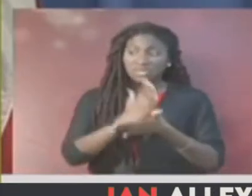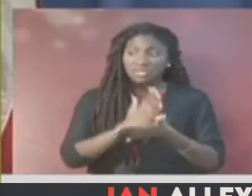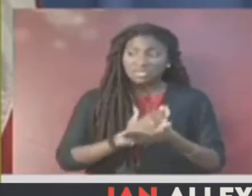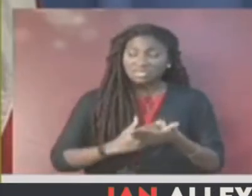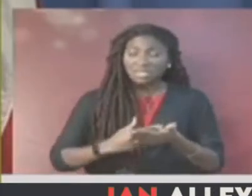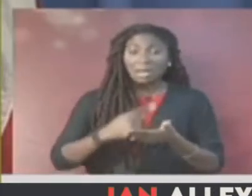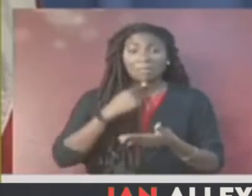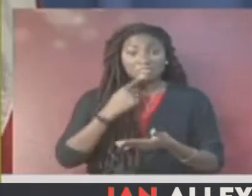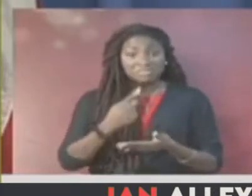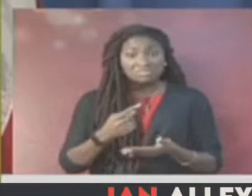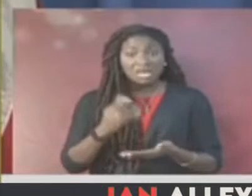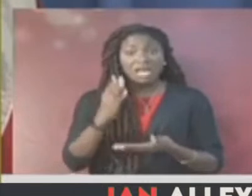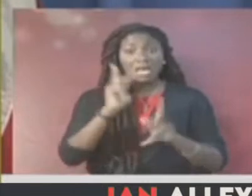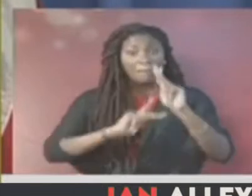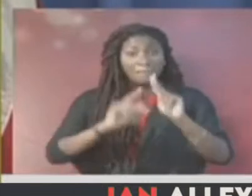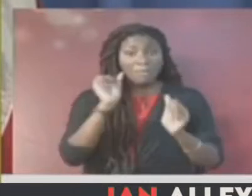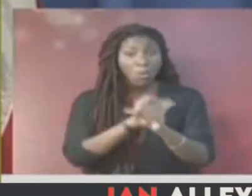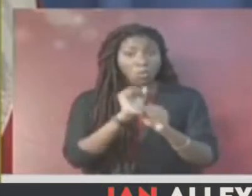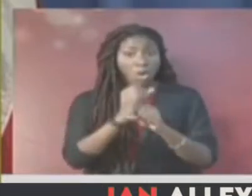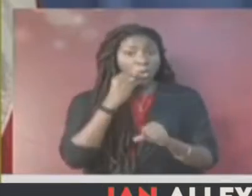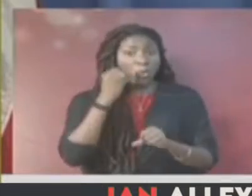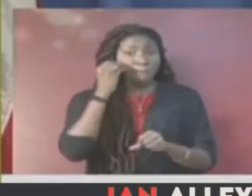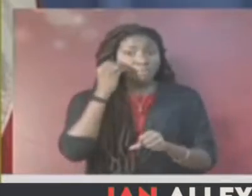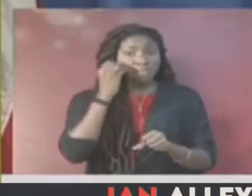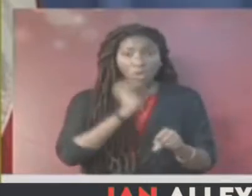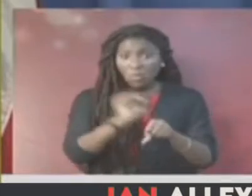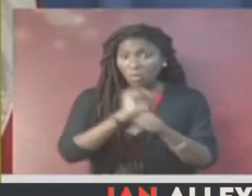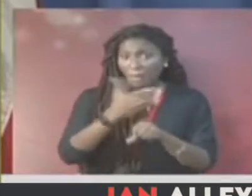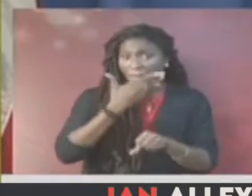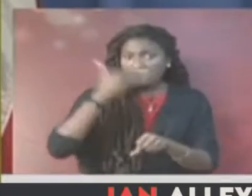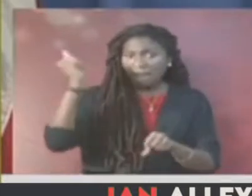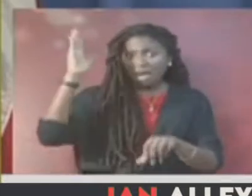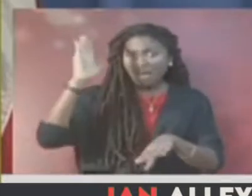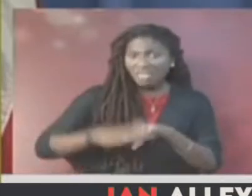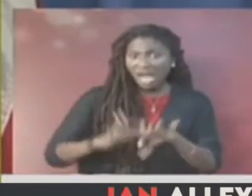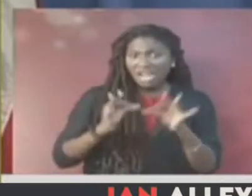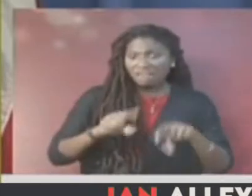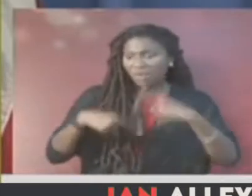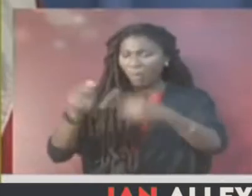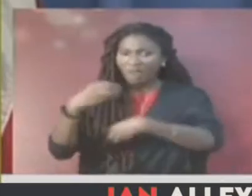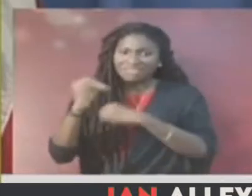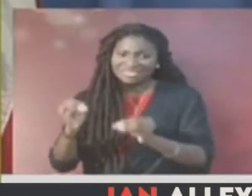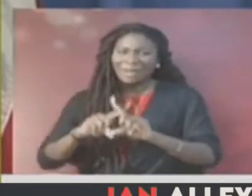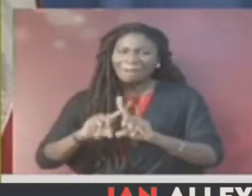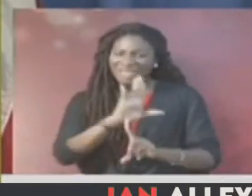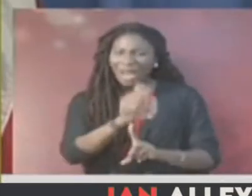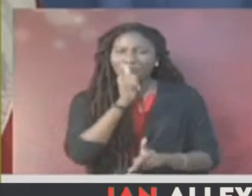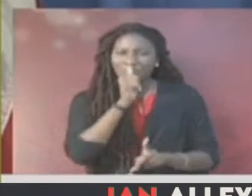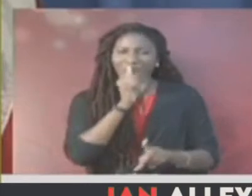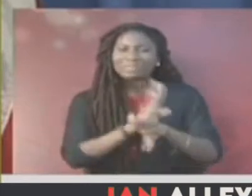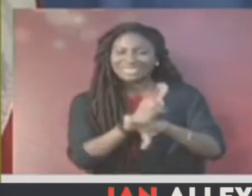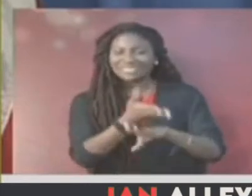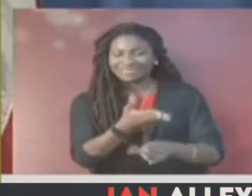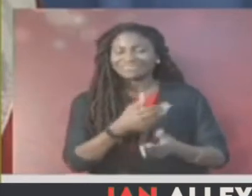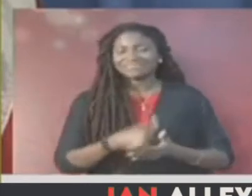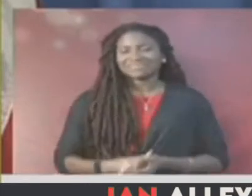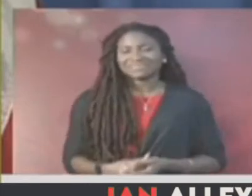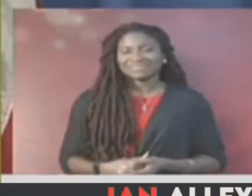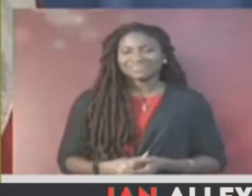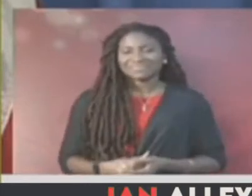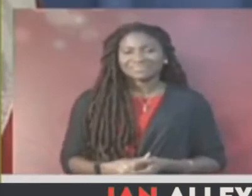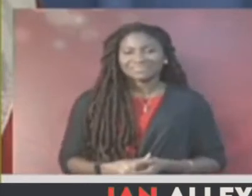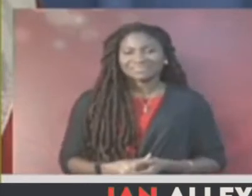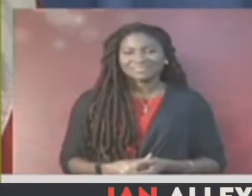productivity working from home. But some things you just have to go to the workplace for. I mean, you can't